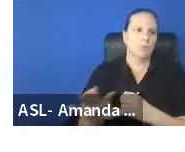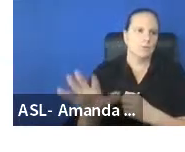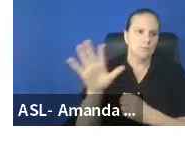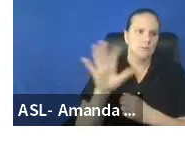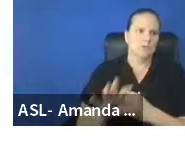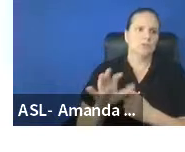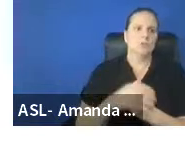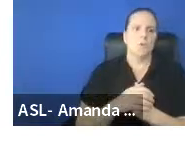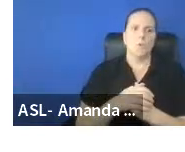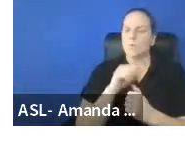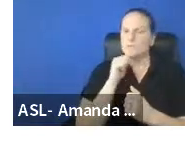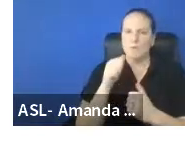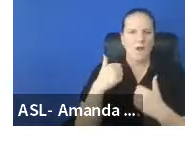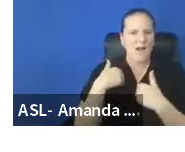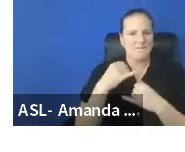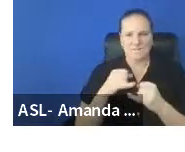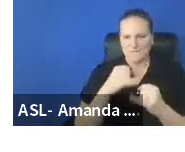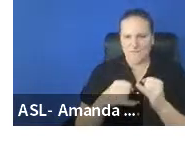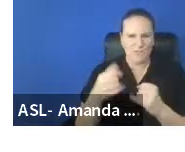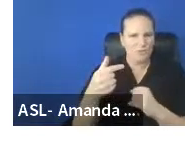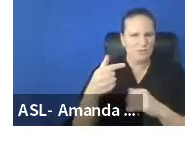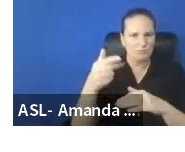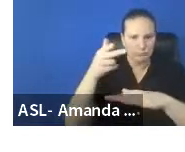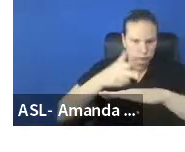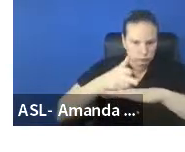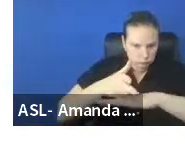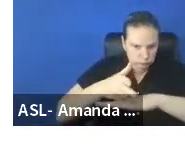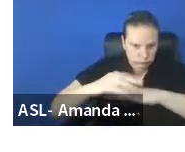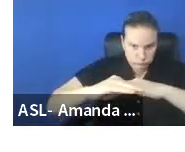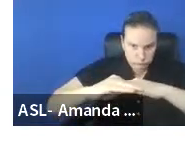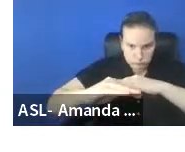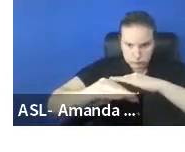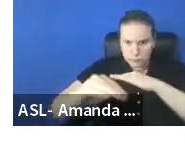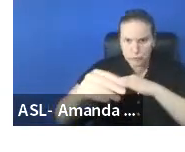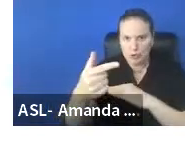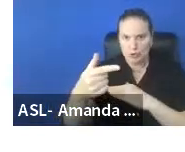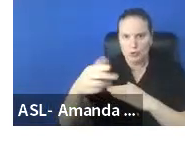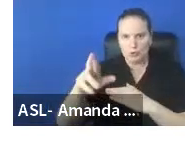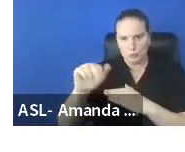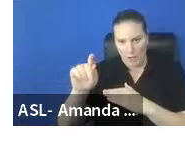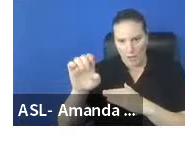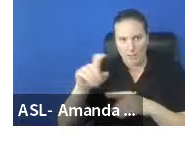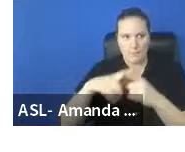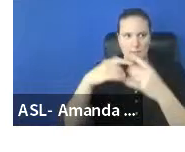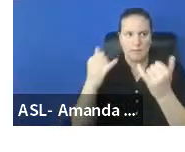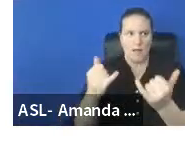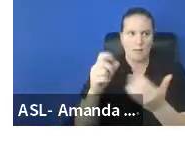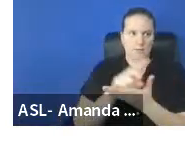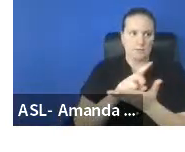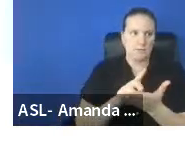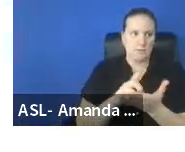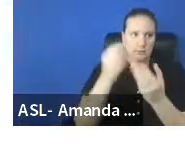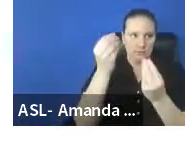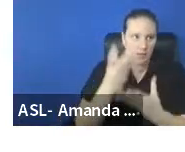approximation. We don't have the final grades yet, but right now, from what our designers tell us, is that we